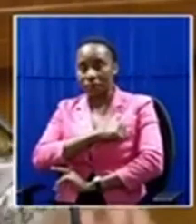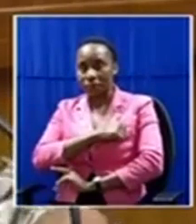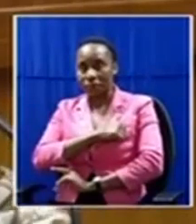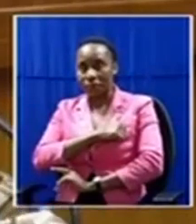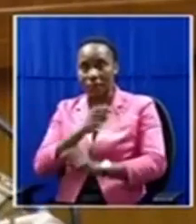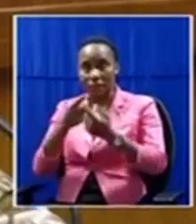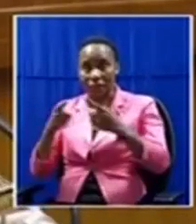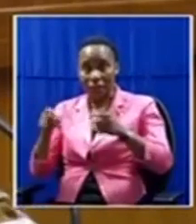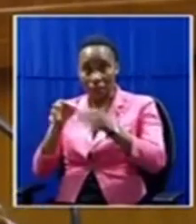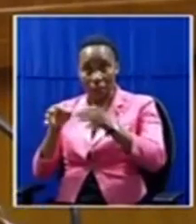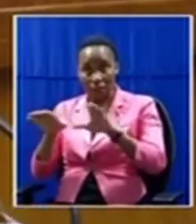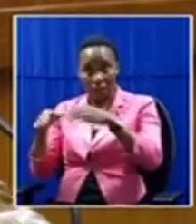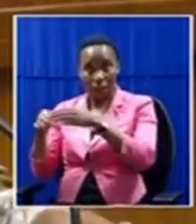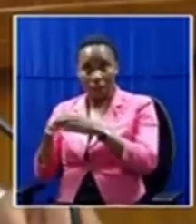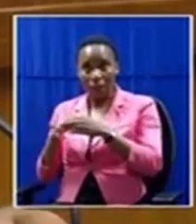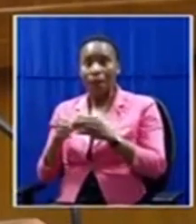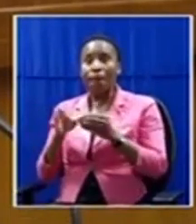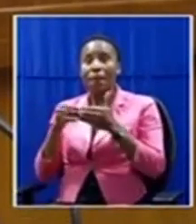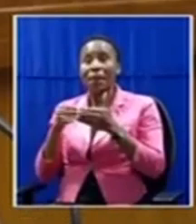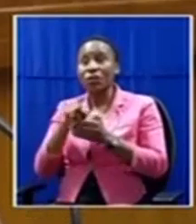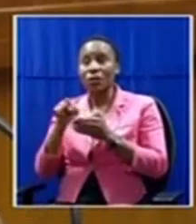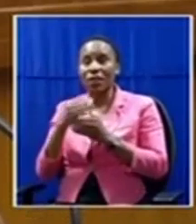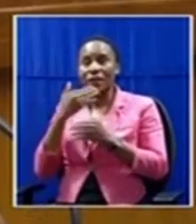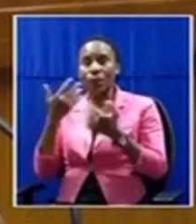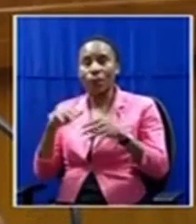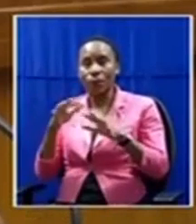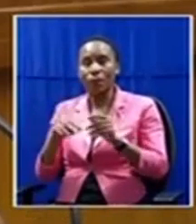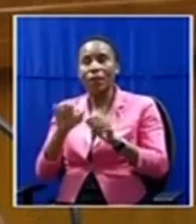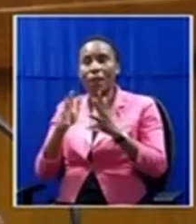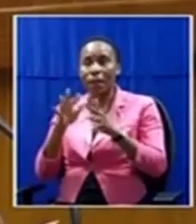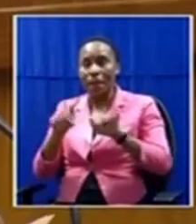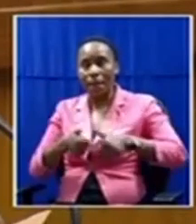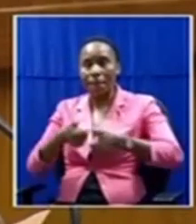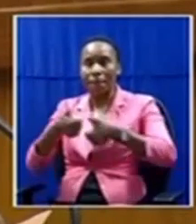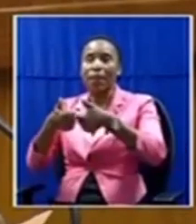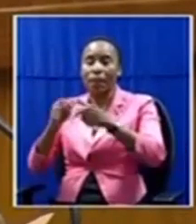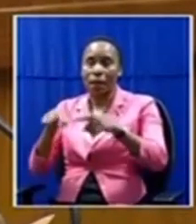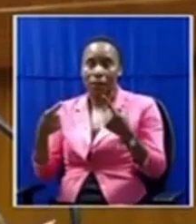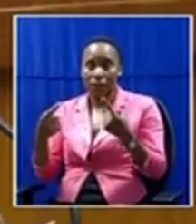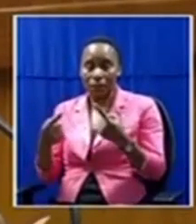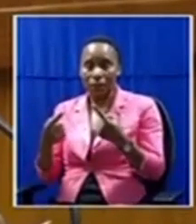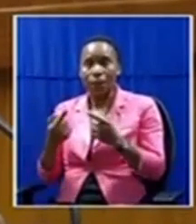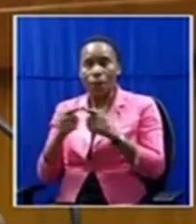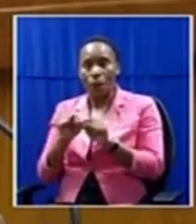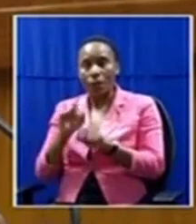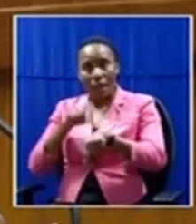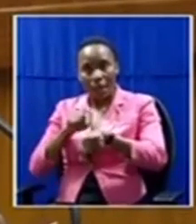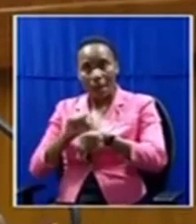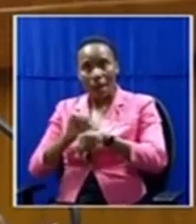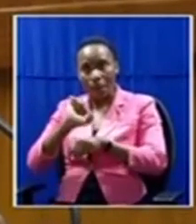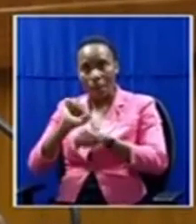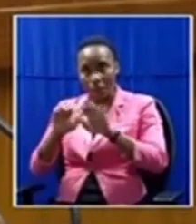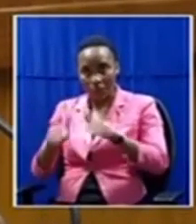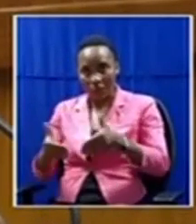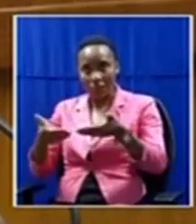We thank those members that are not returning for their service, and we wish you